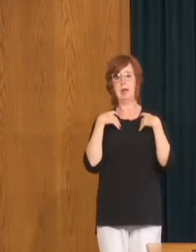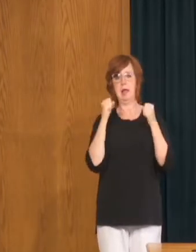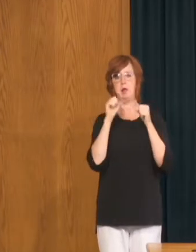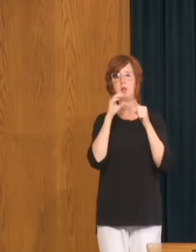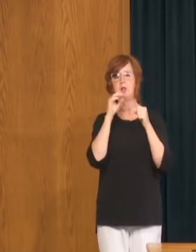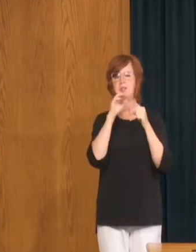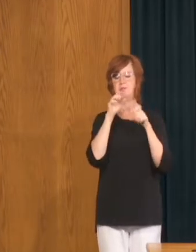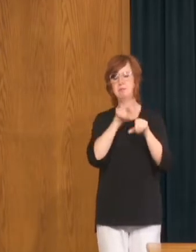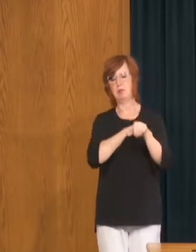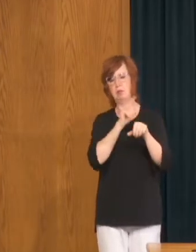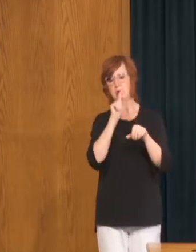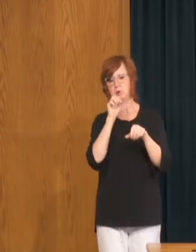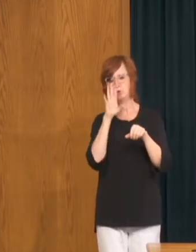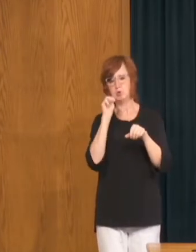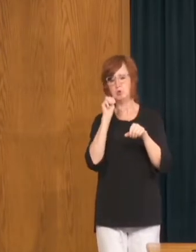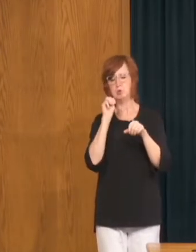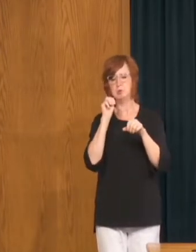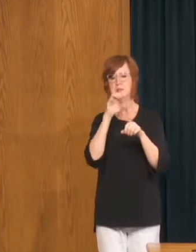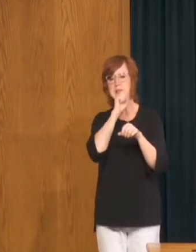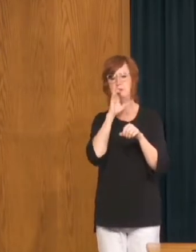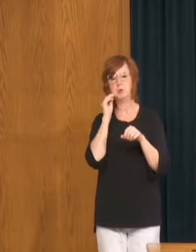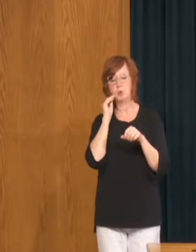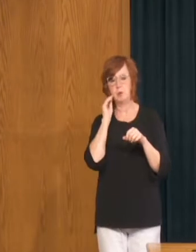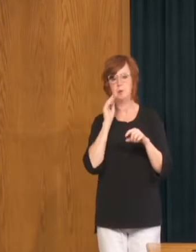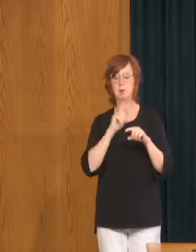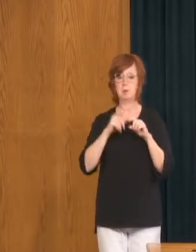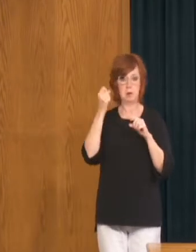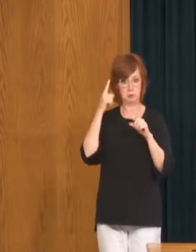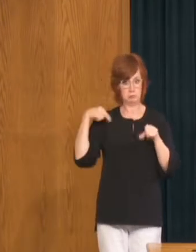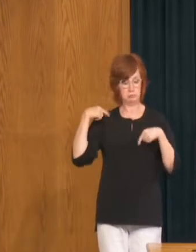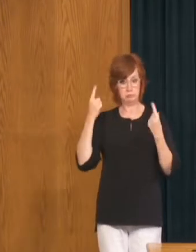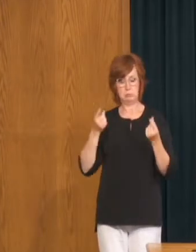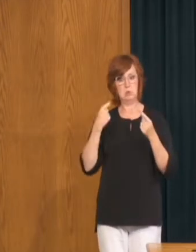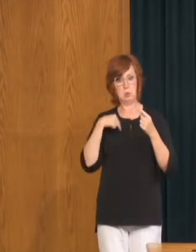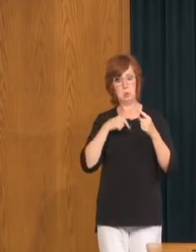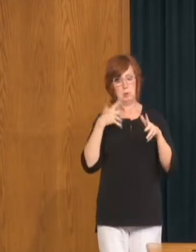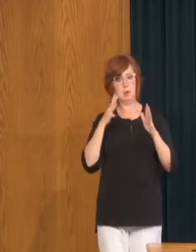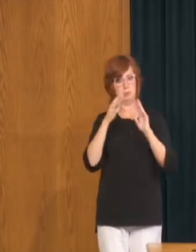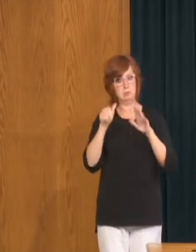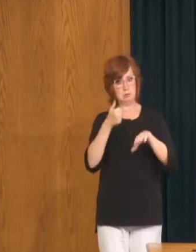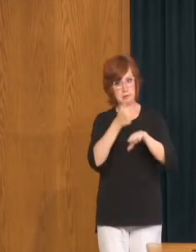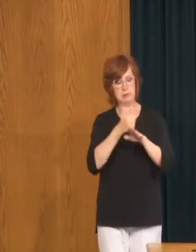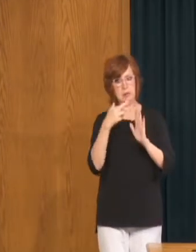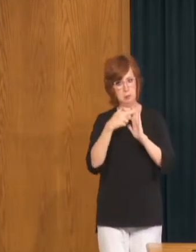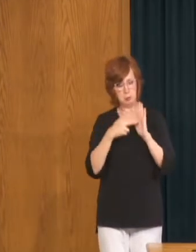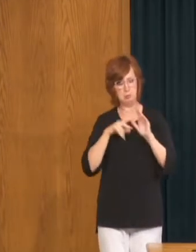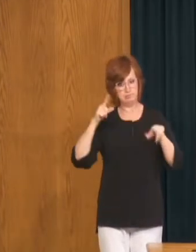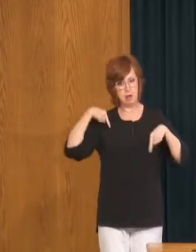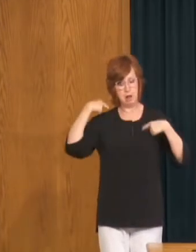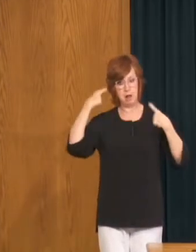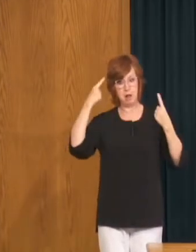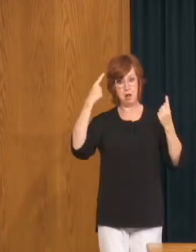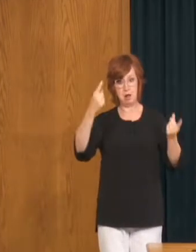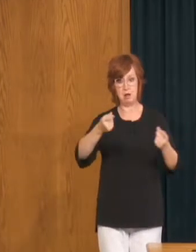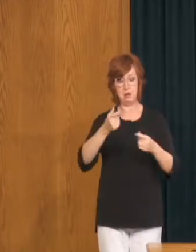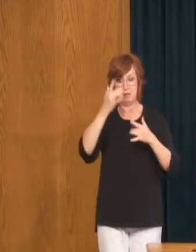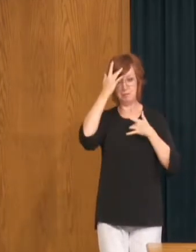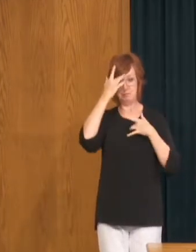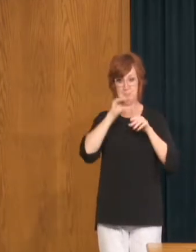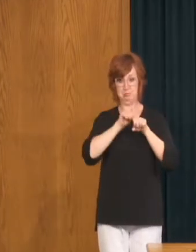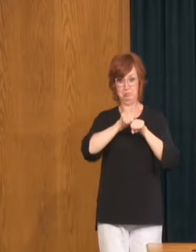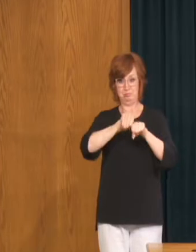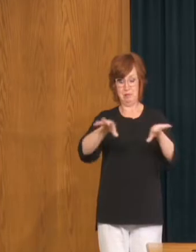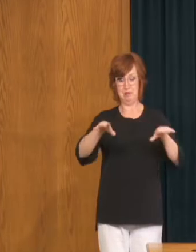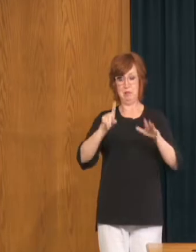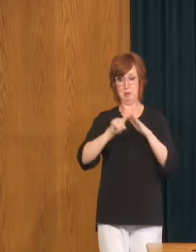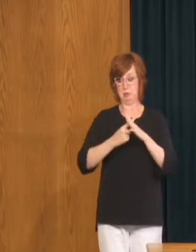many restrictions and guidelines put in place to protect Saskatchewan residents, our family members, throughout this pandemic. And this